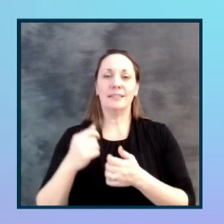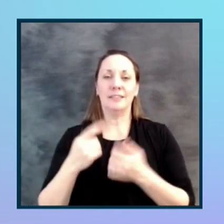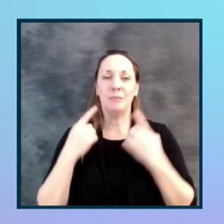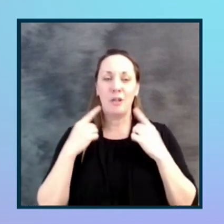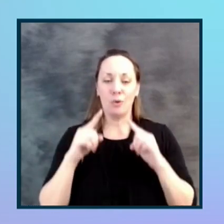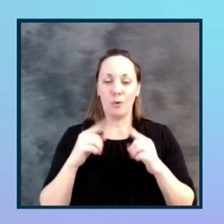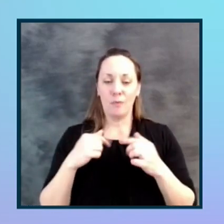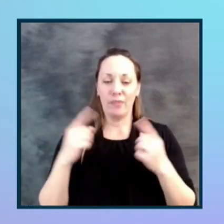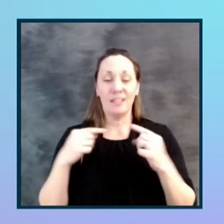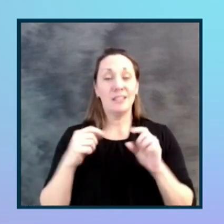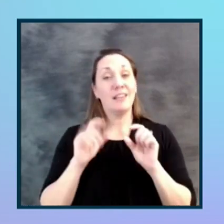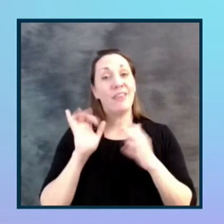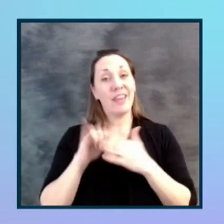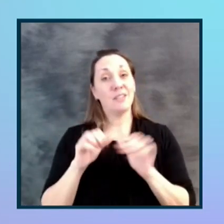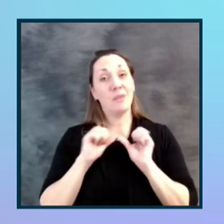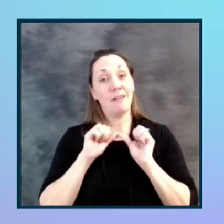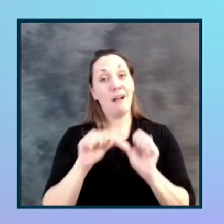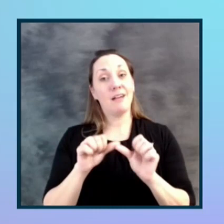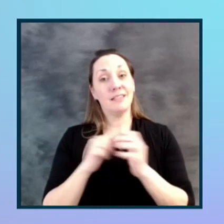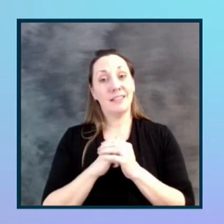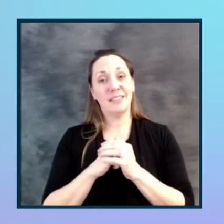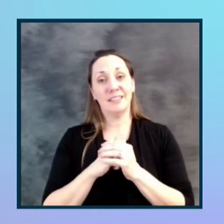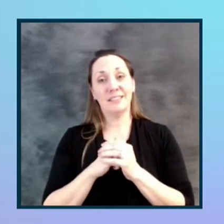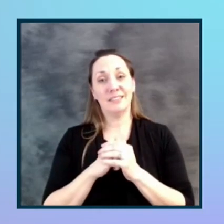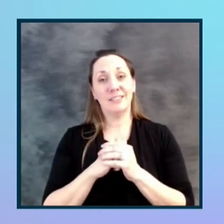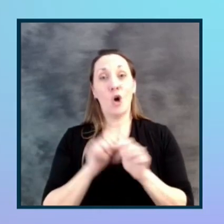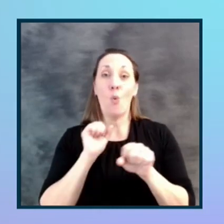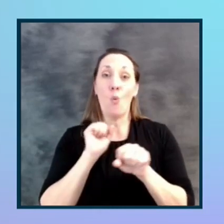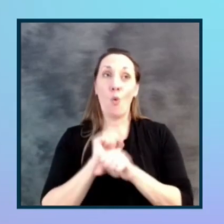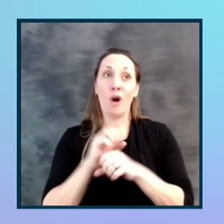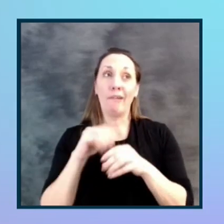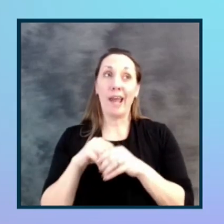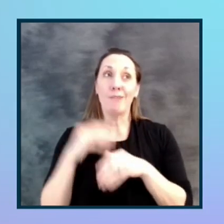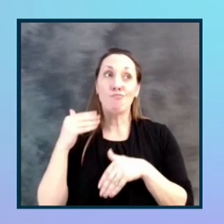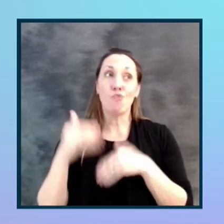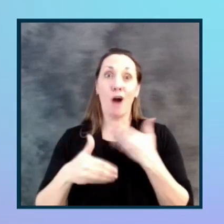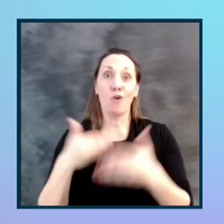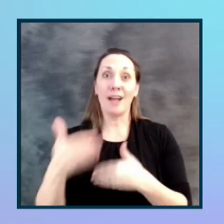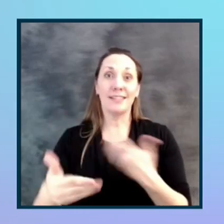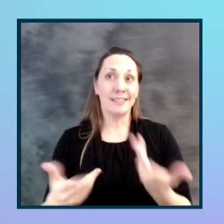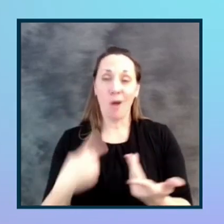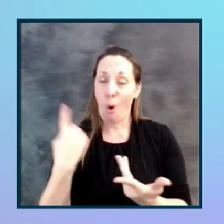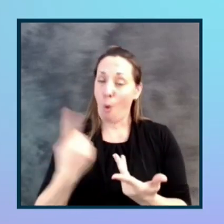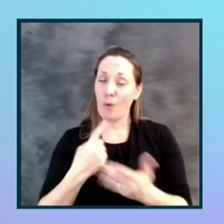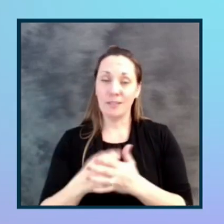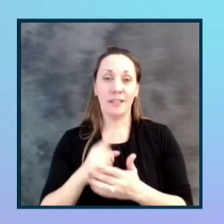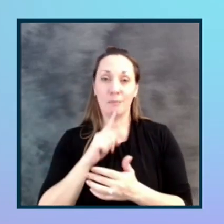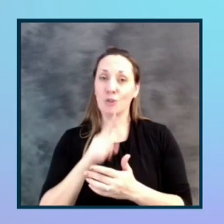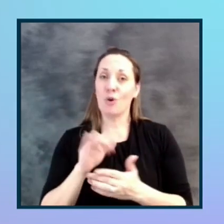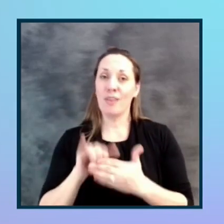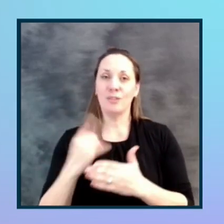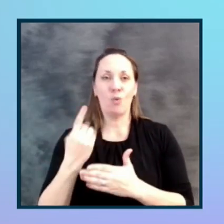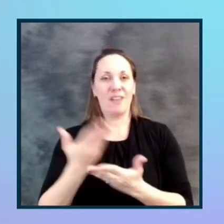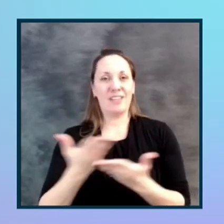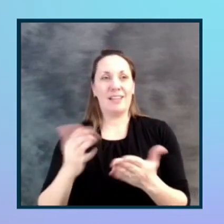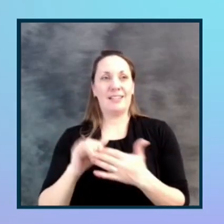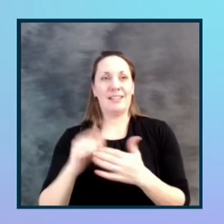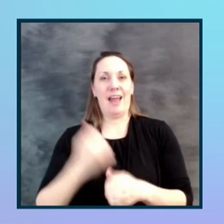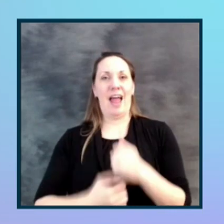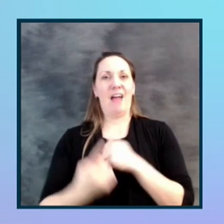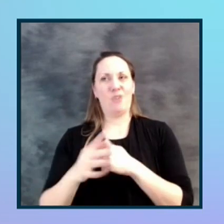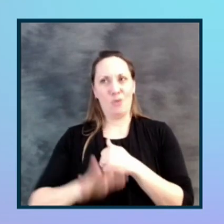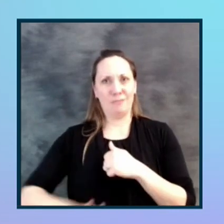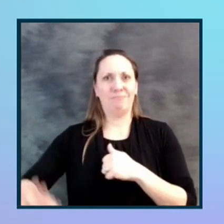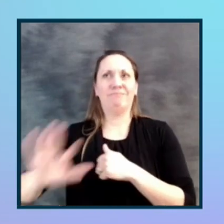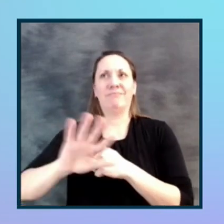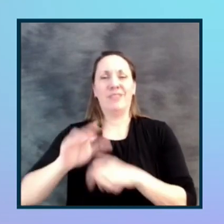a constant work in progress. And I'm sure it is one of the things that everyone across different teams